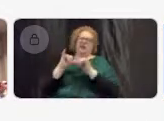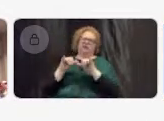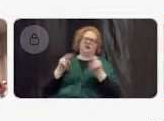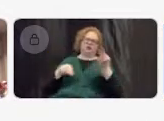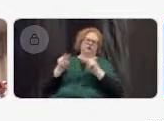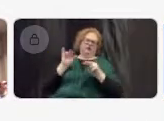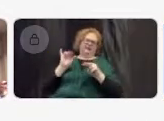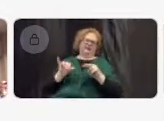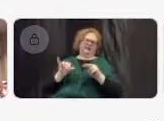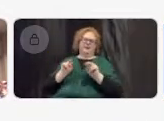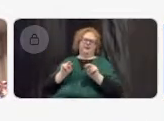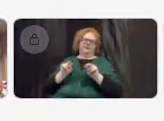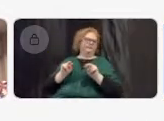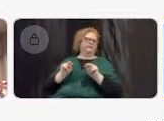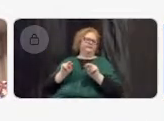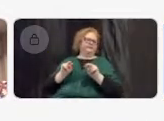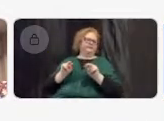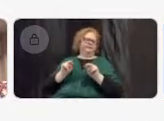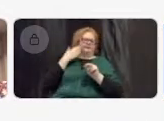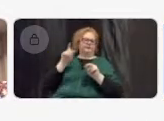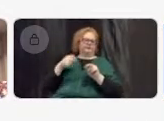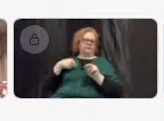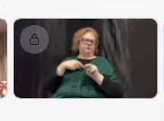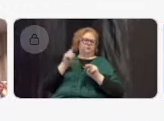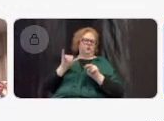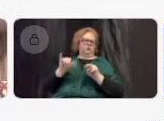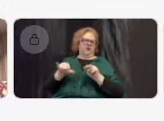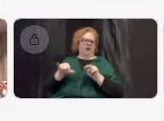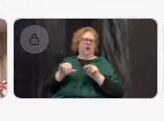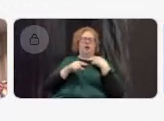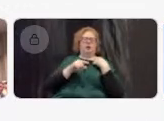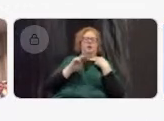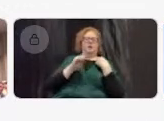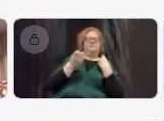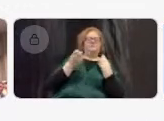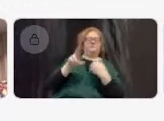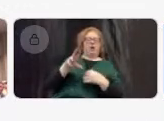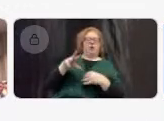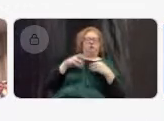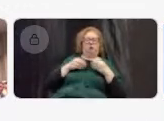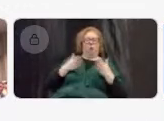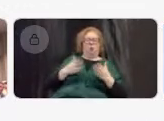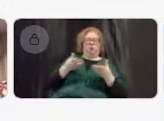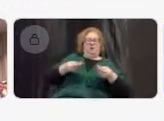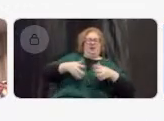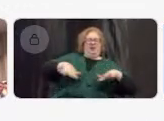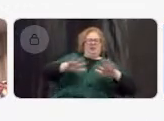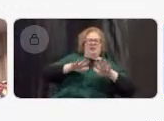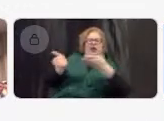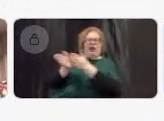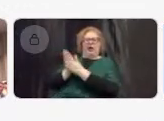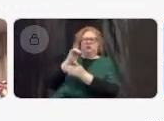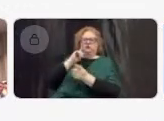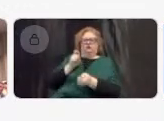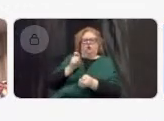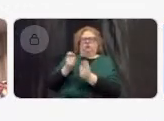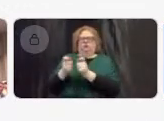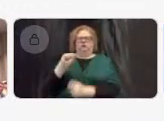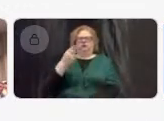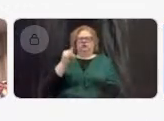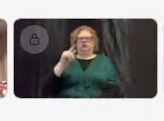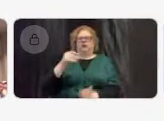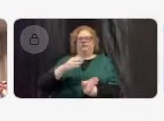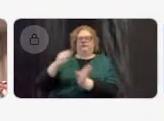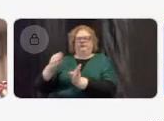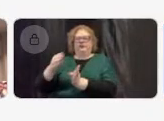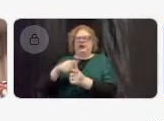A major landowner requested a shift of the street. They looked at it, they agreed, the planning commission agreed, and the board passed an ordinance